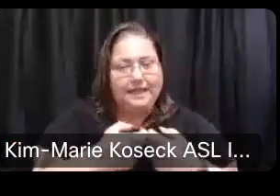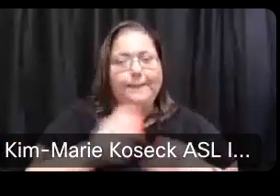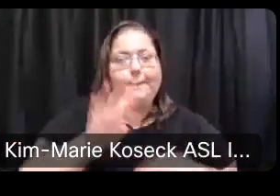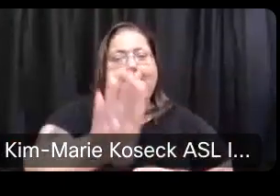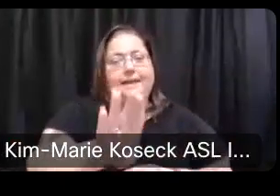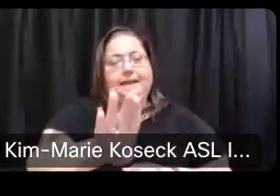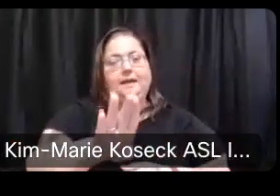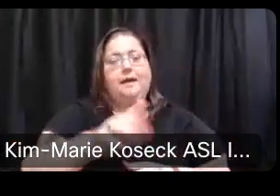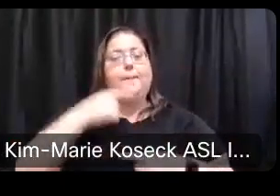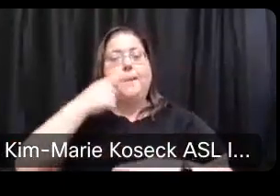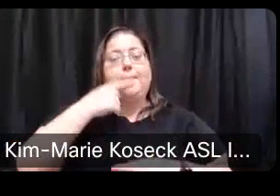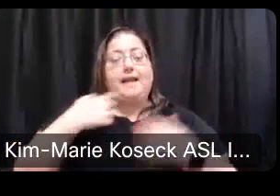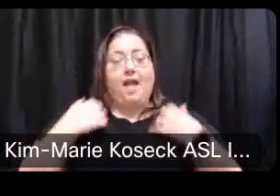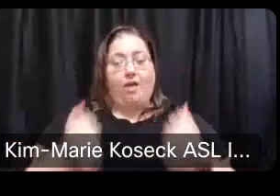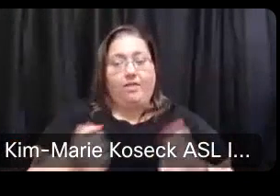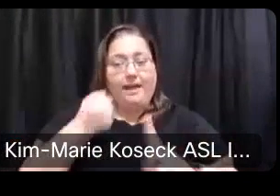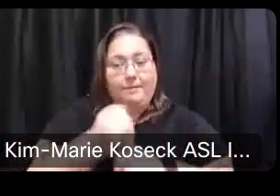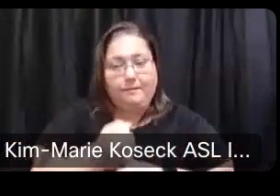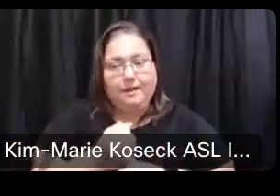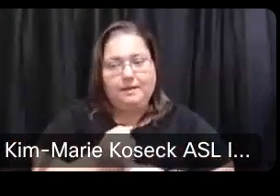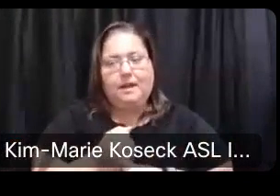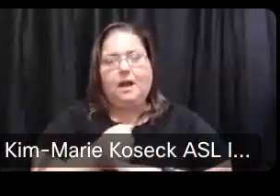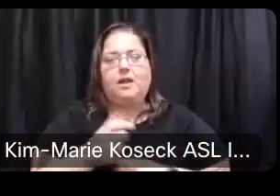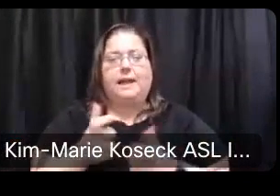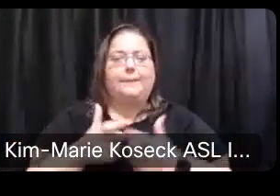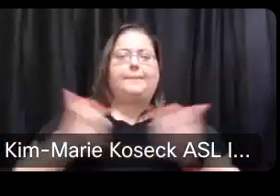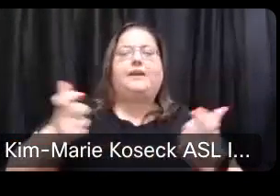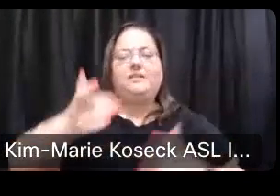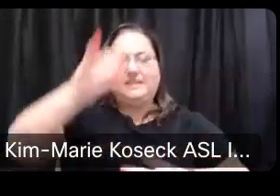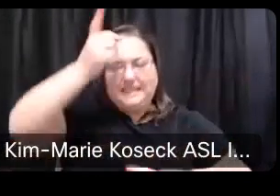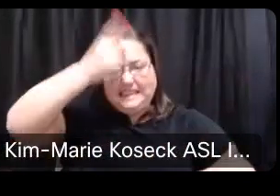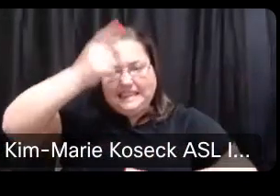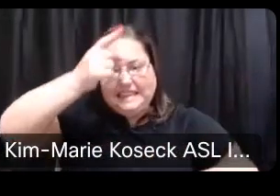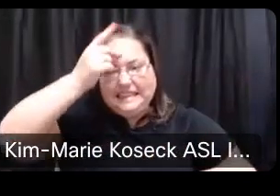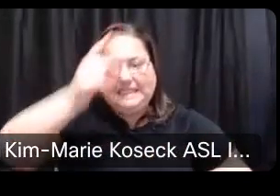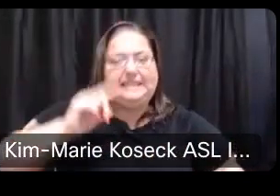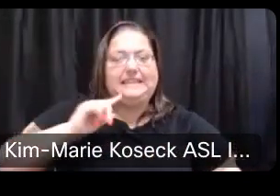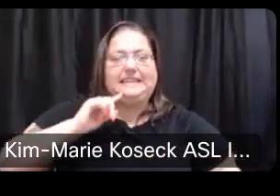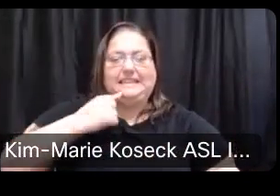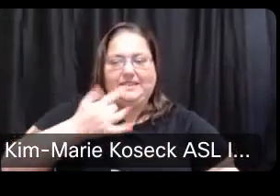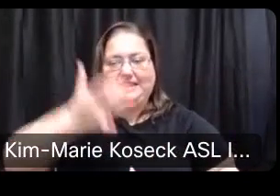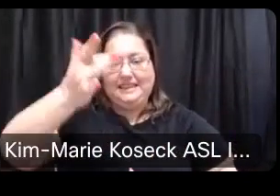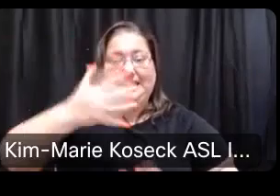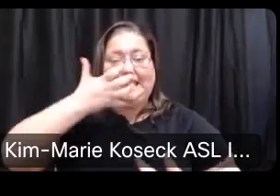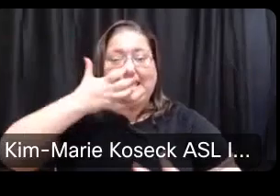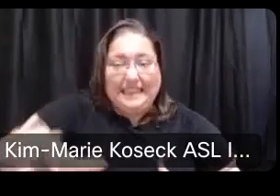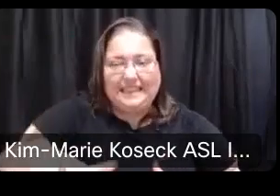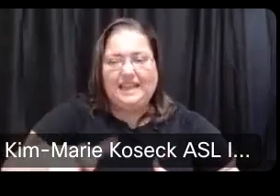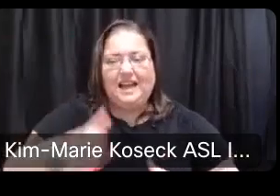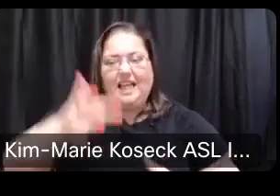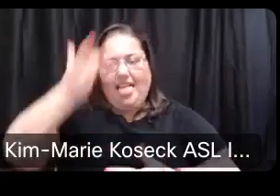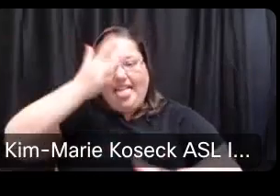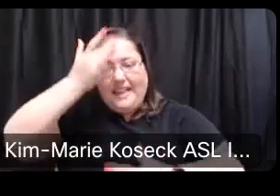option, public health impacts such as greater incidence of disease, extreme heat, illness, asthma, poor